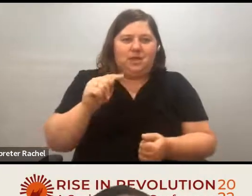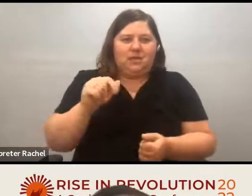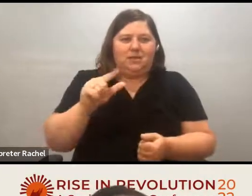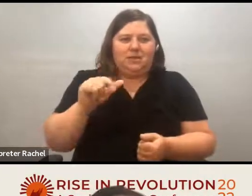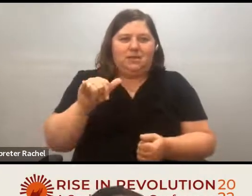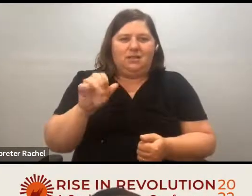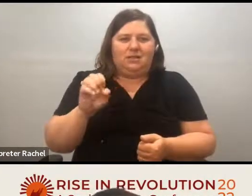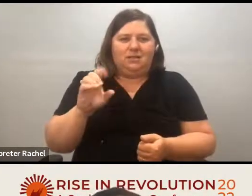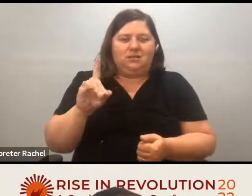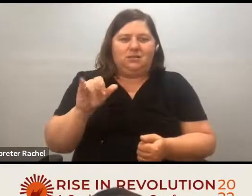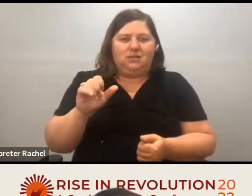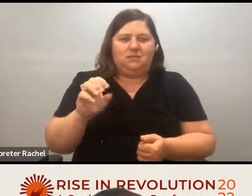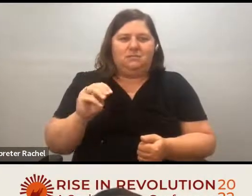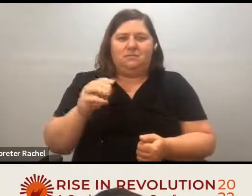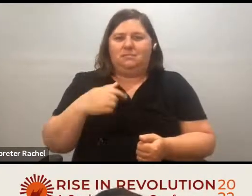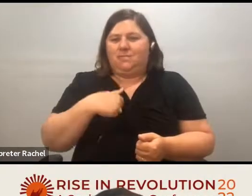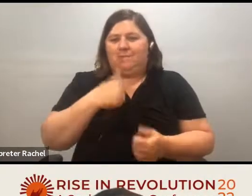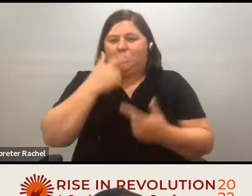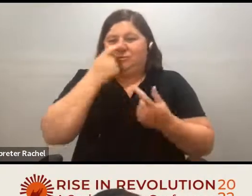in reading.